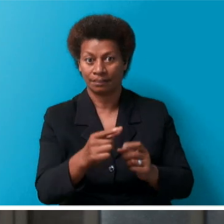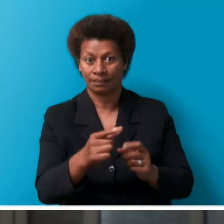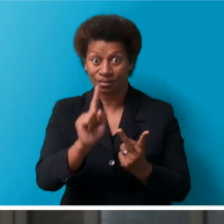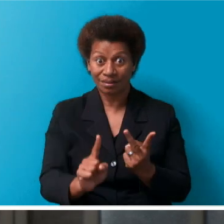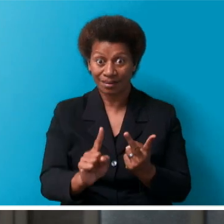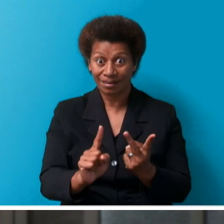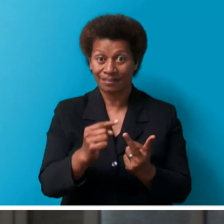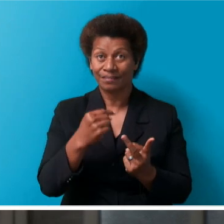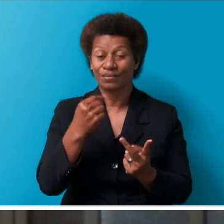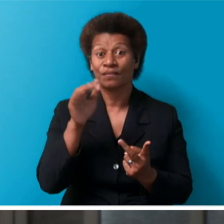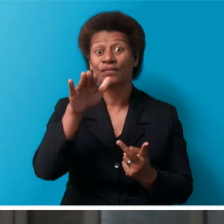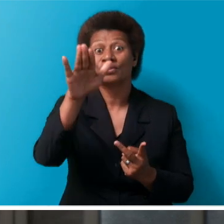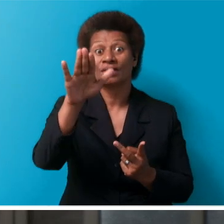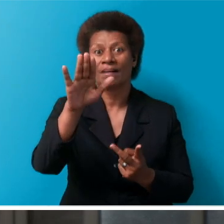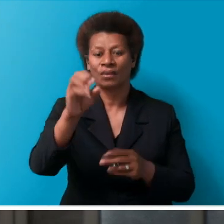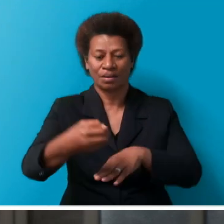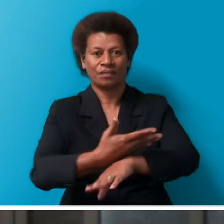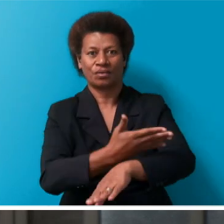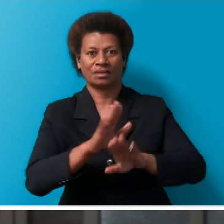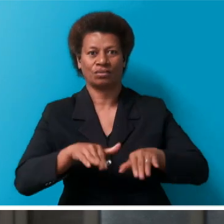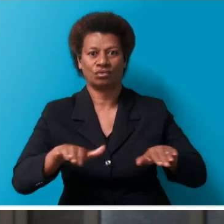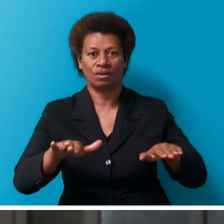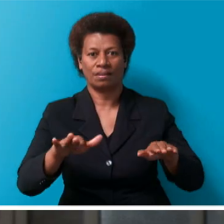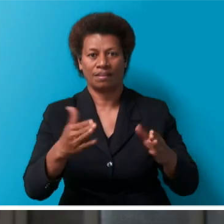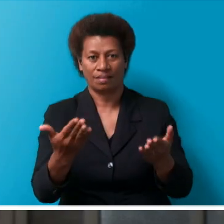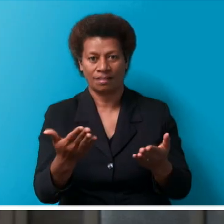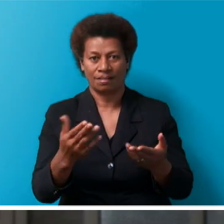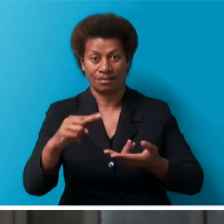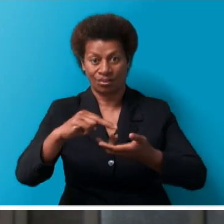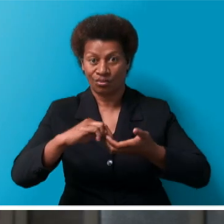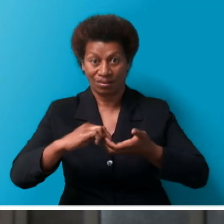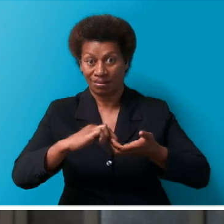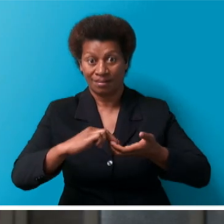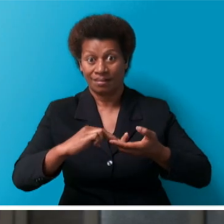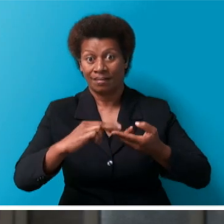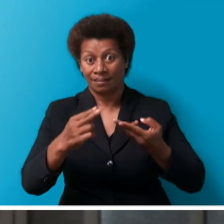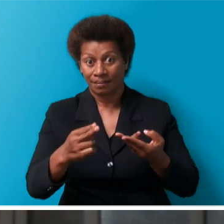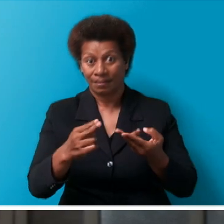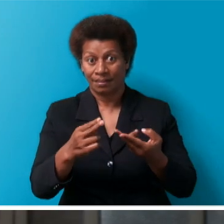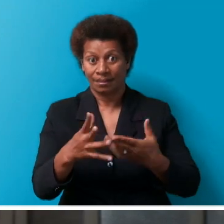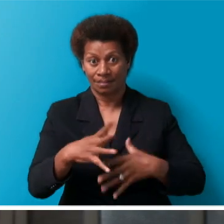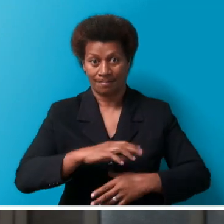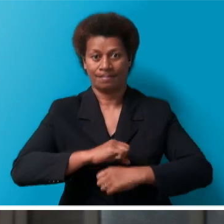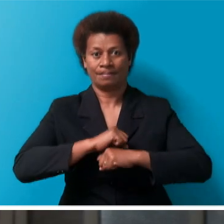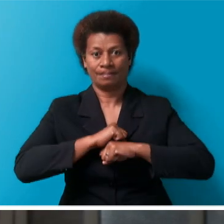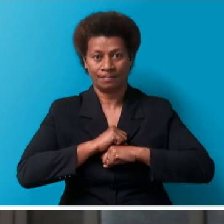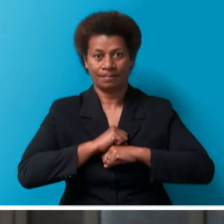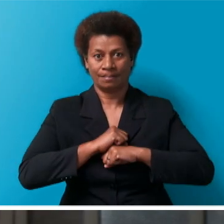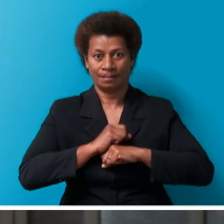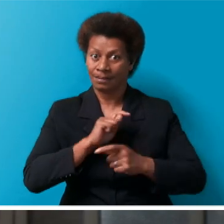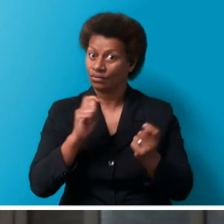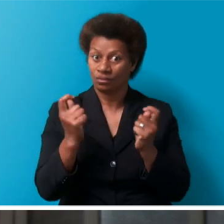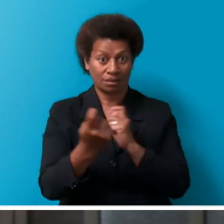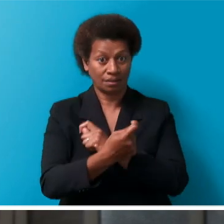shape the destiny of our future generations. With unity, determination, and transformational leadership, we can make our